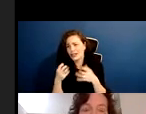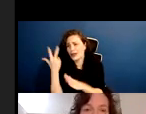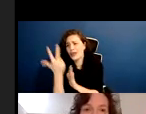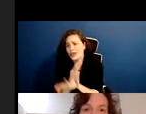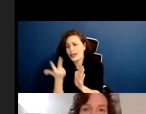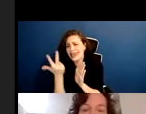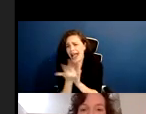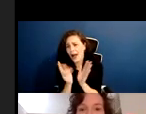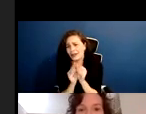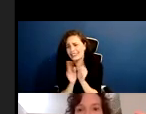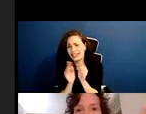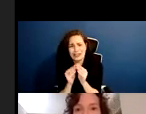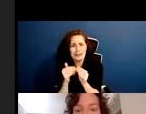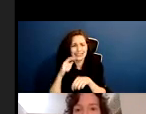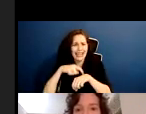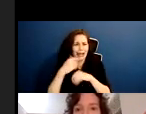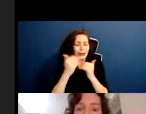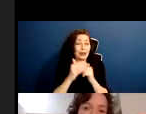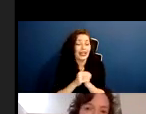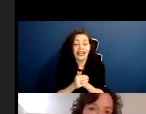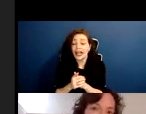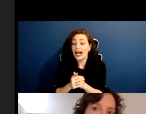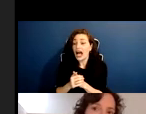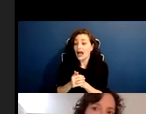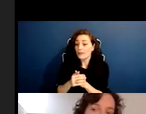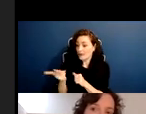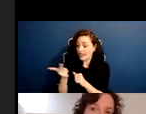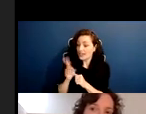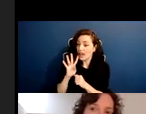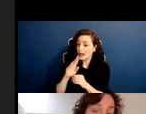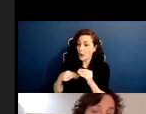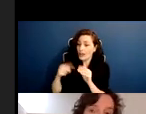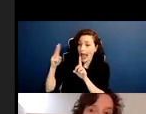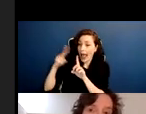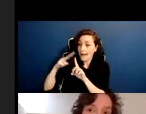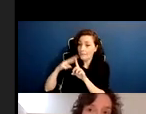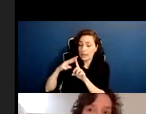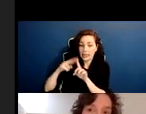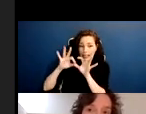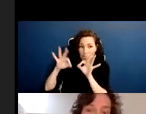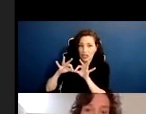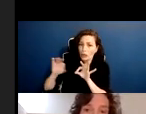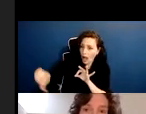session. They talk about in their application, there have been other westernized versions of this story